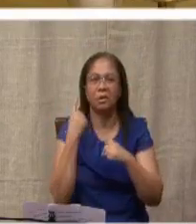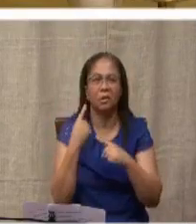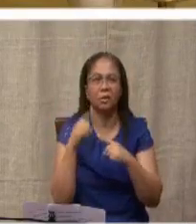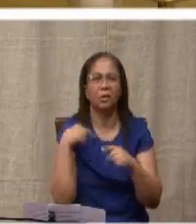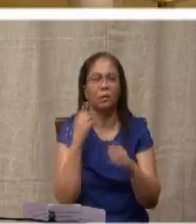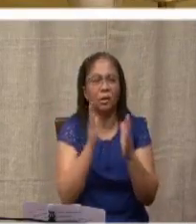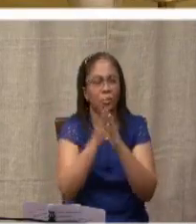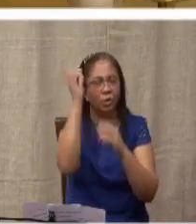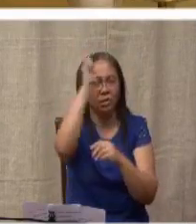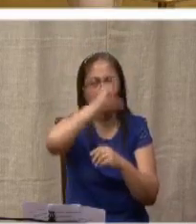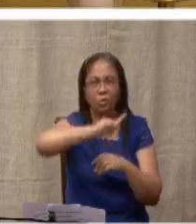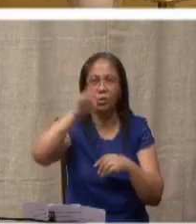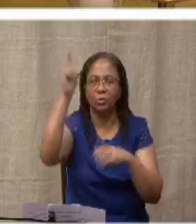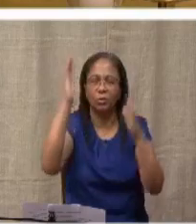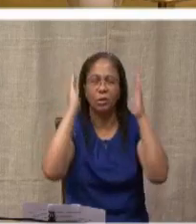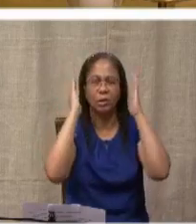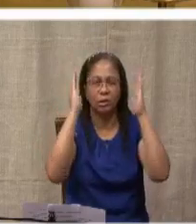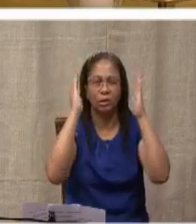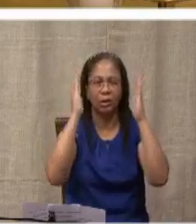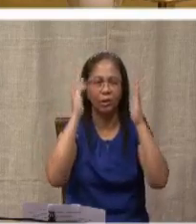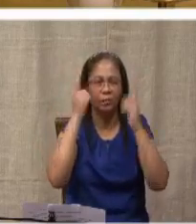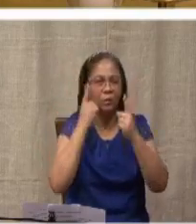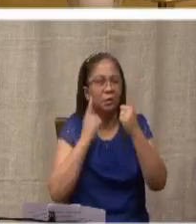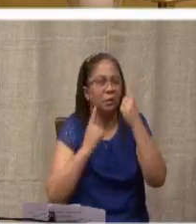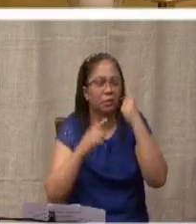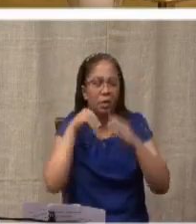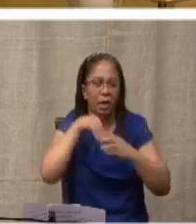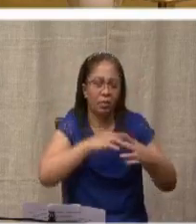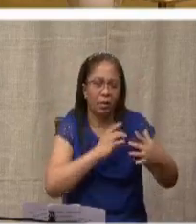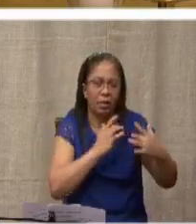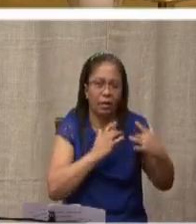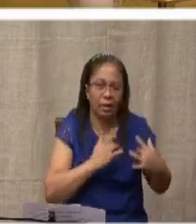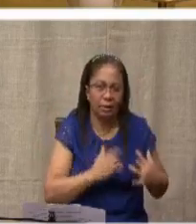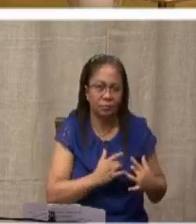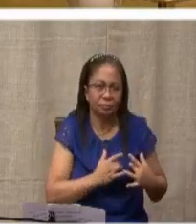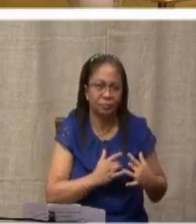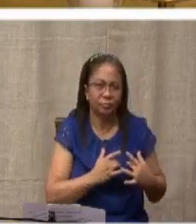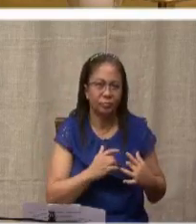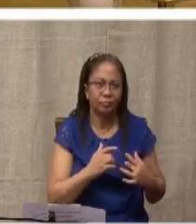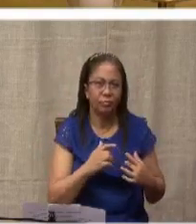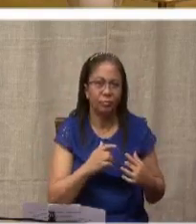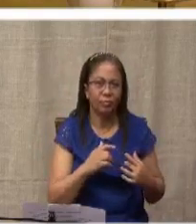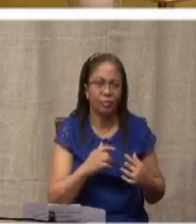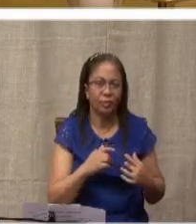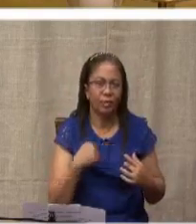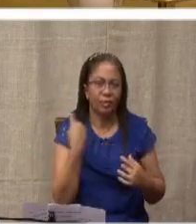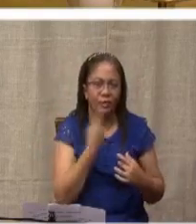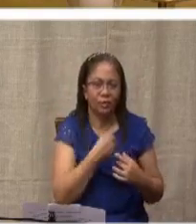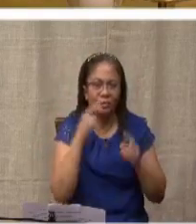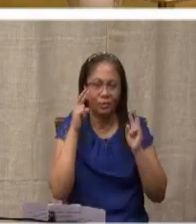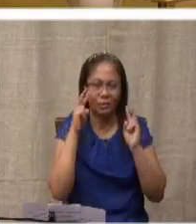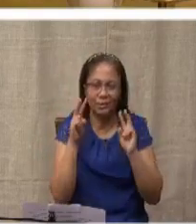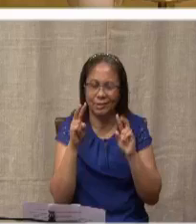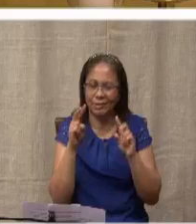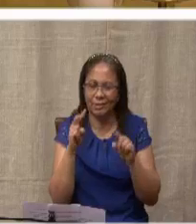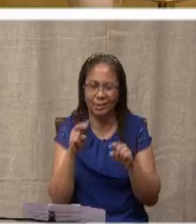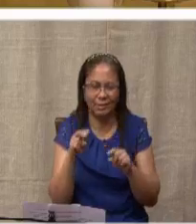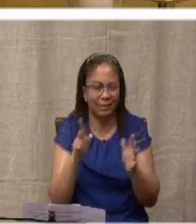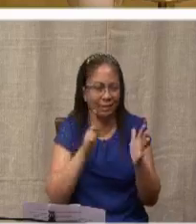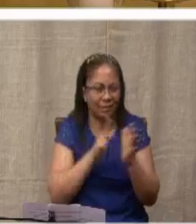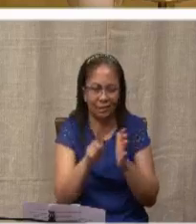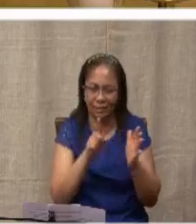we pray lord that you hear the cry in our heart as we see the carnage in our